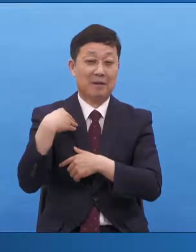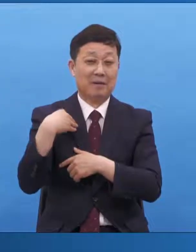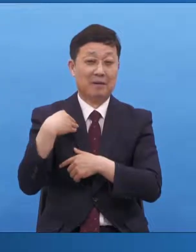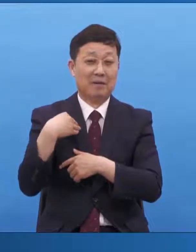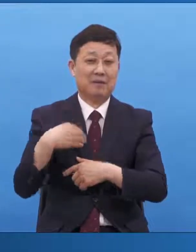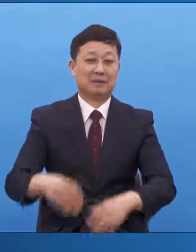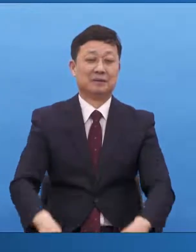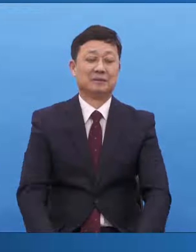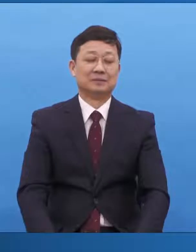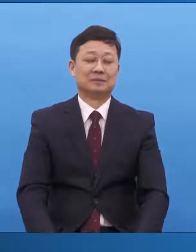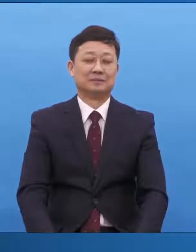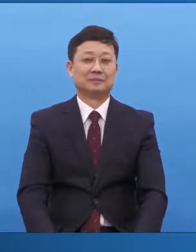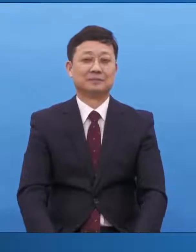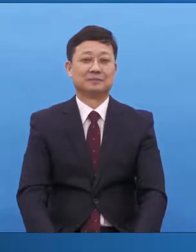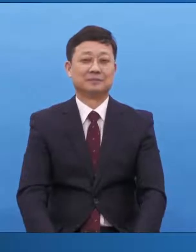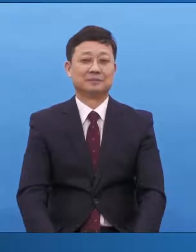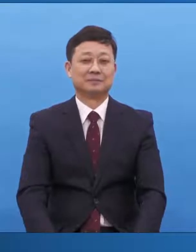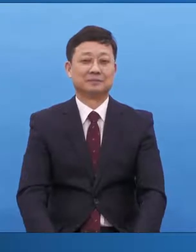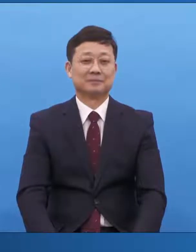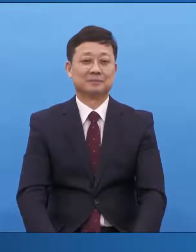say.